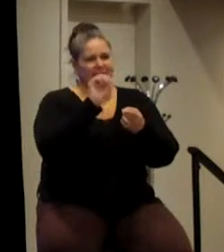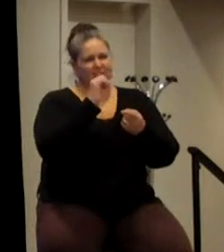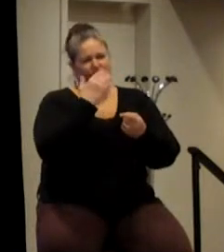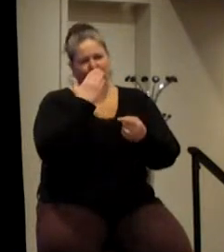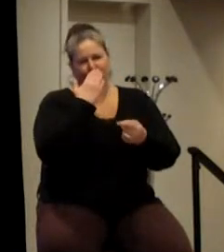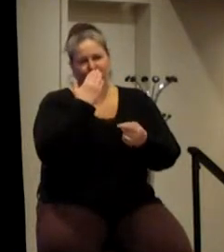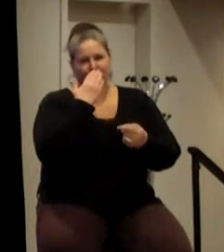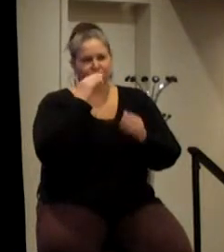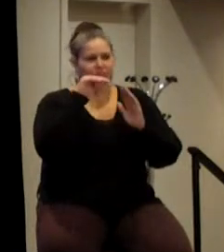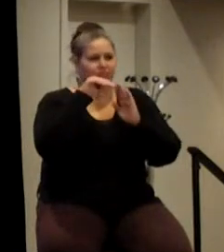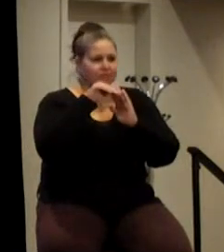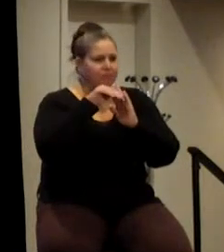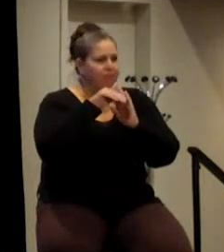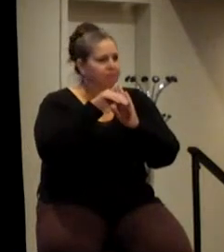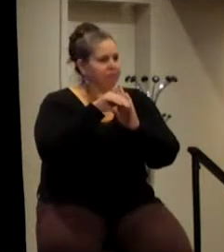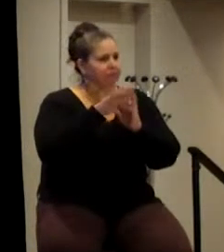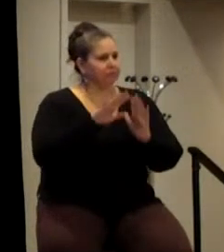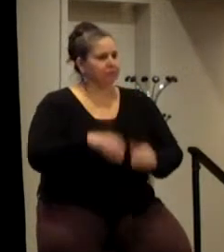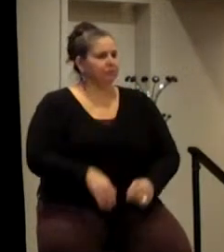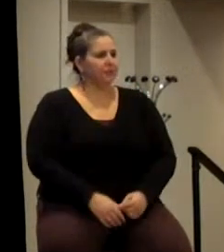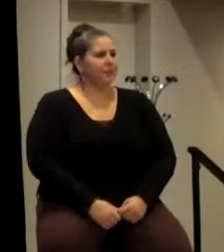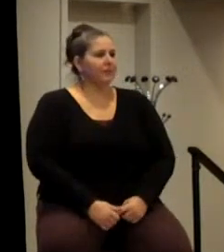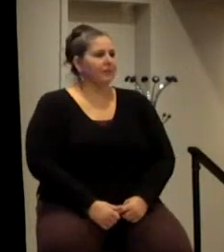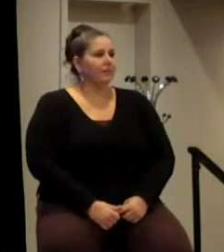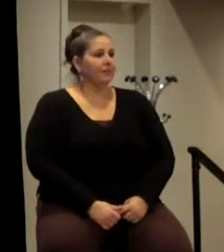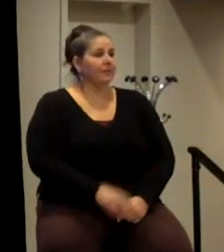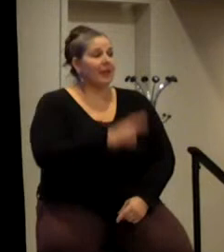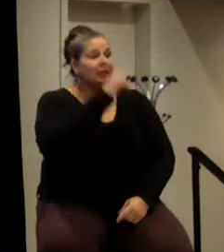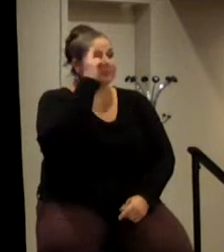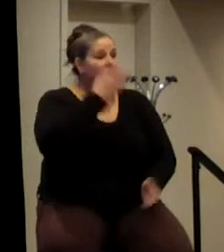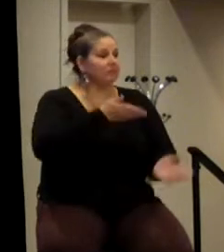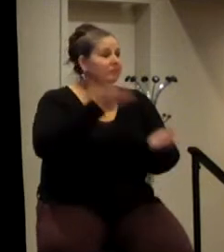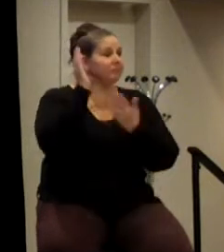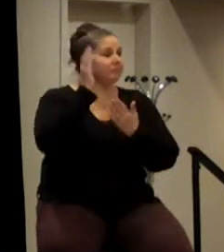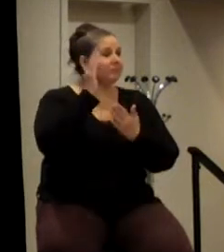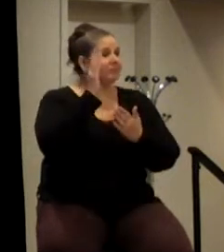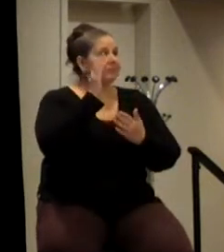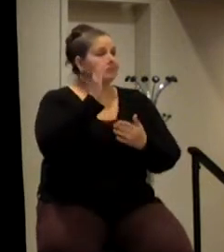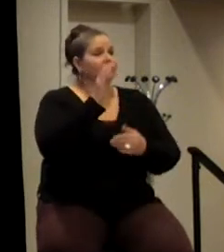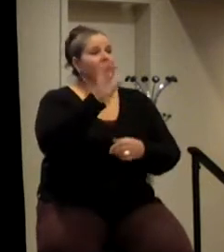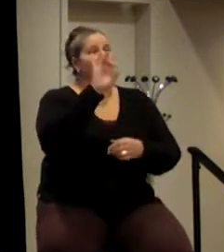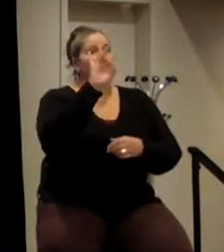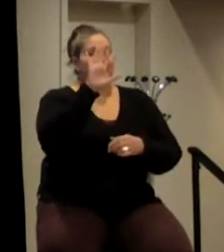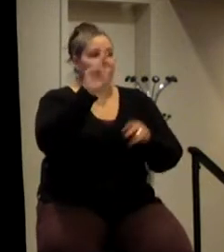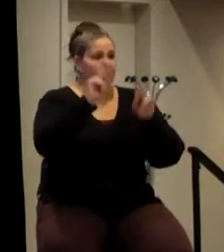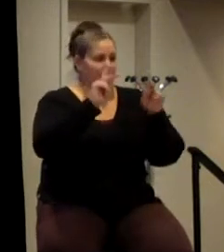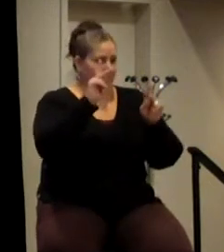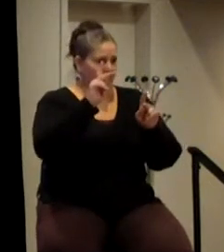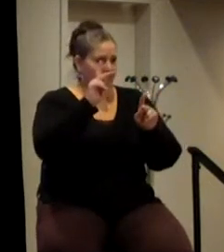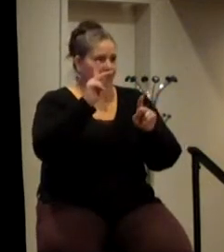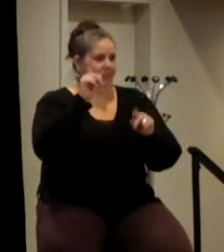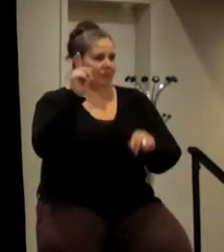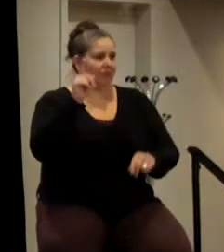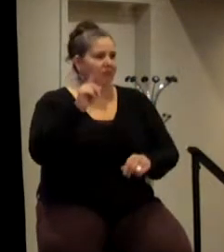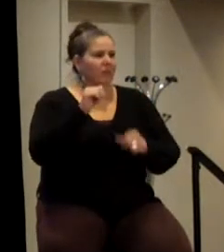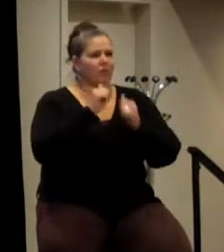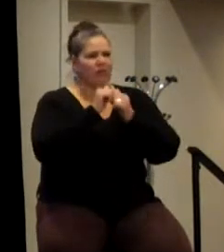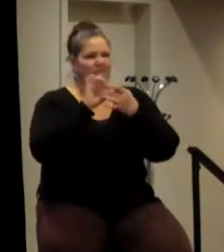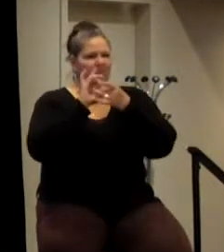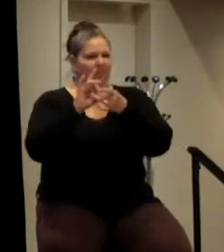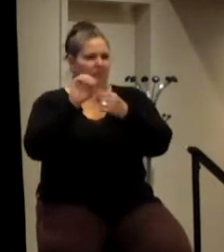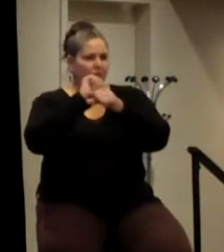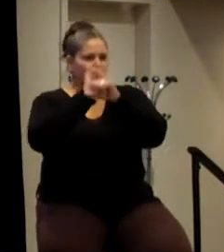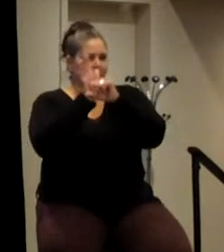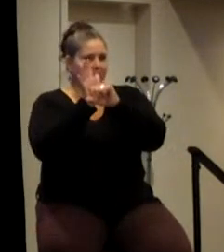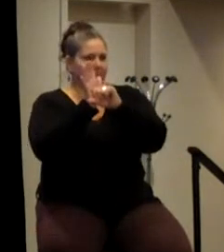Hospitalizations, we have 85 of our residents in the hospital right now related to COVID. That's down a little bit.